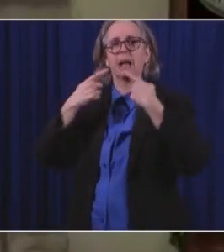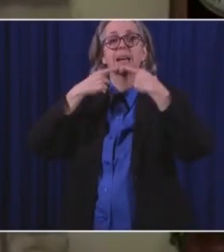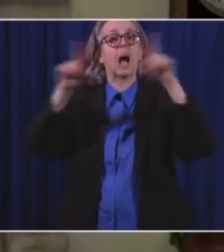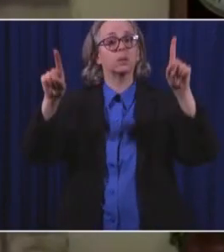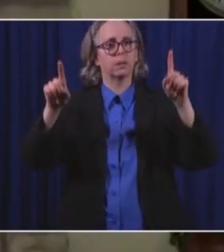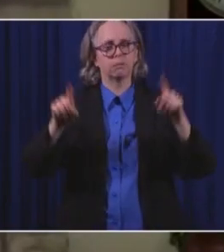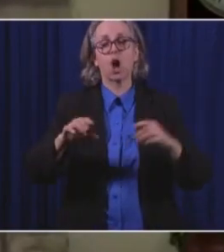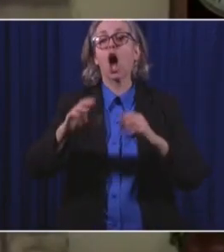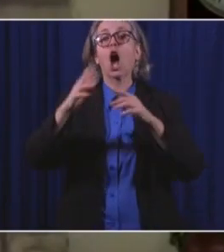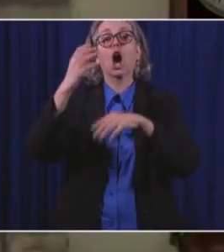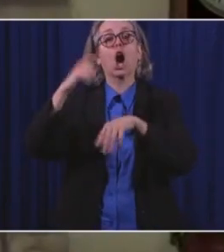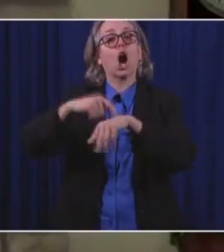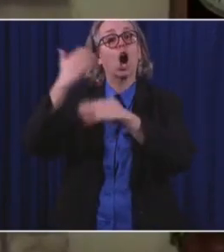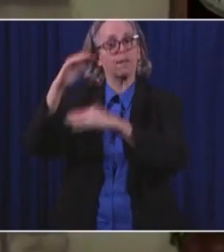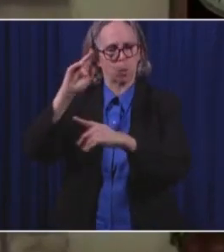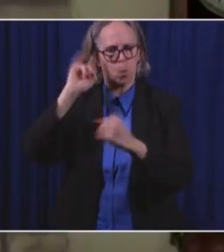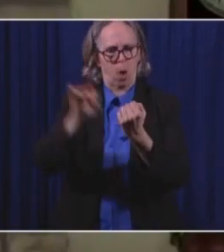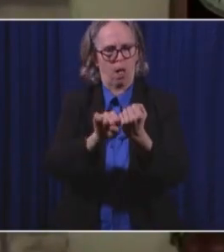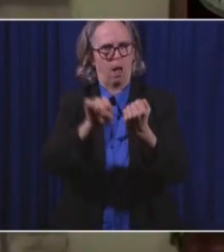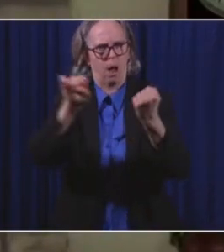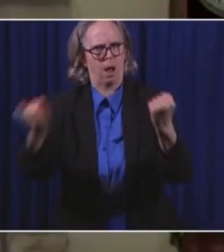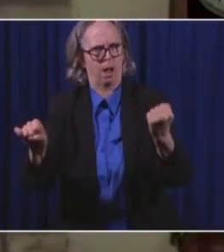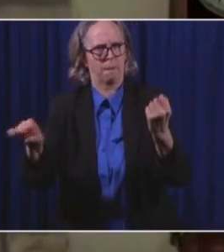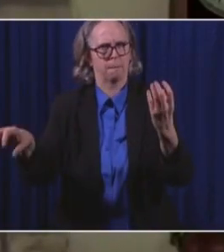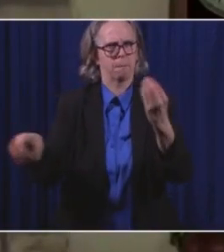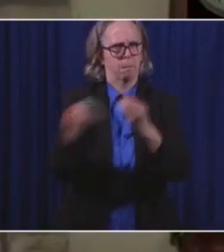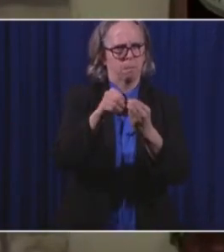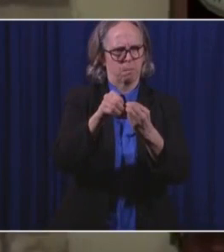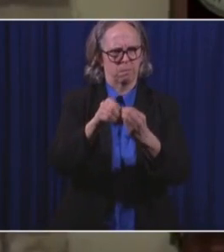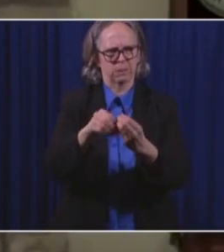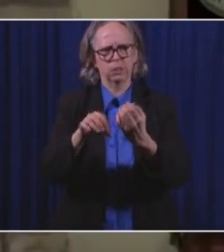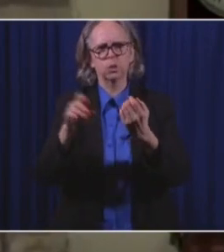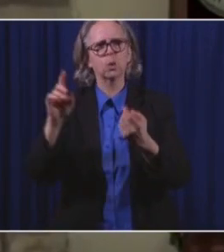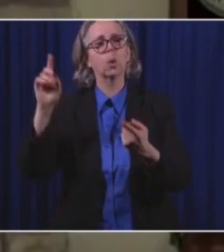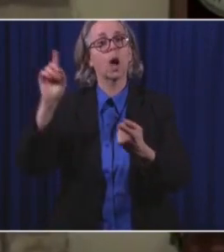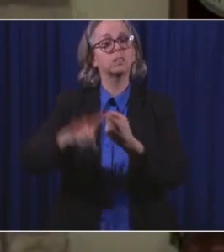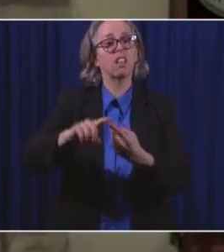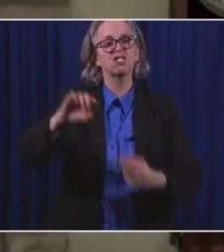This curfew order will go until January 2nd,